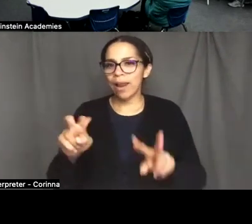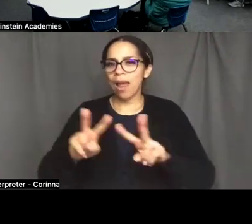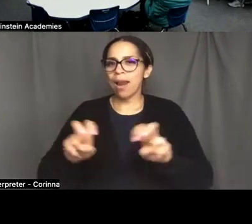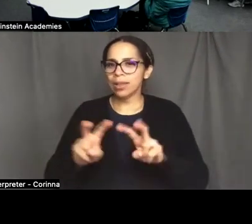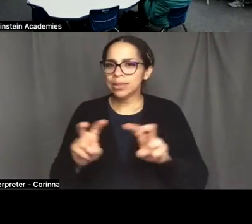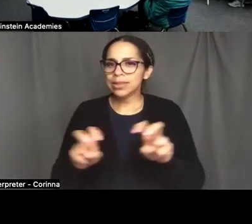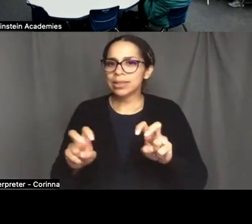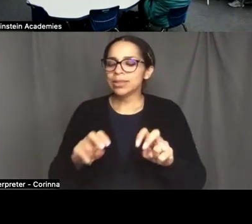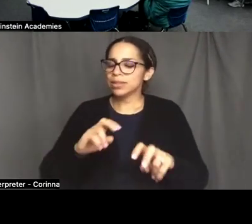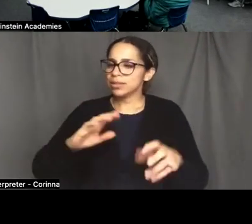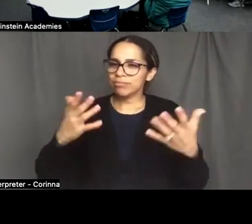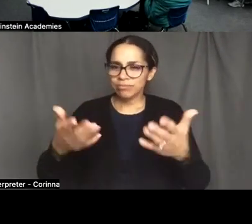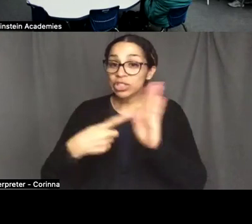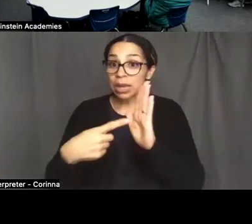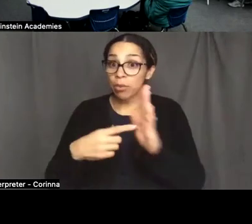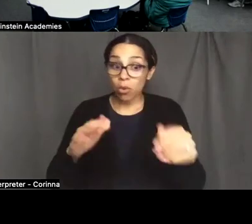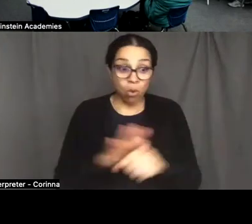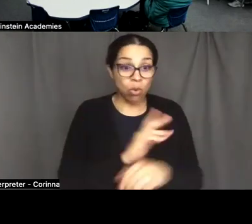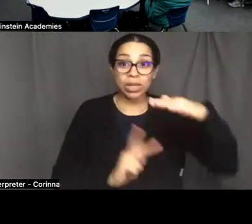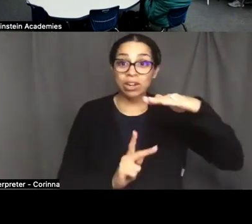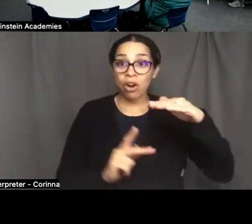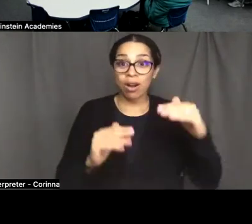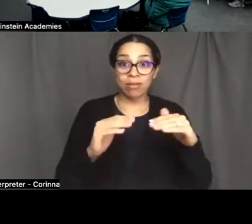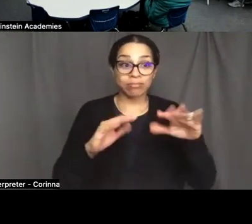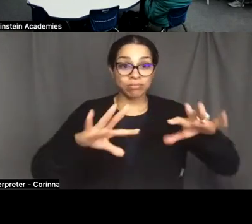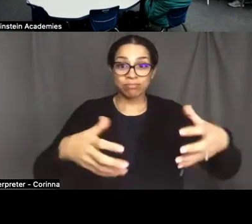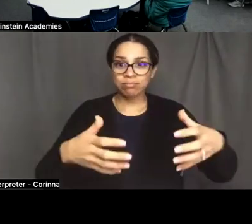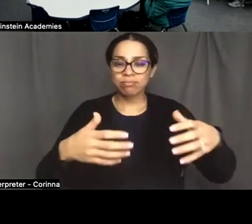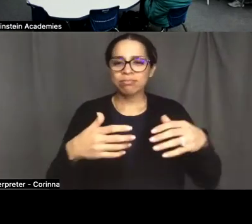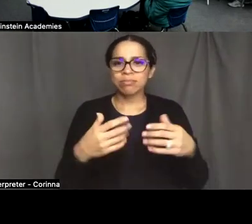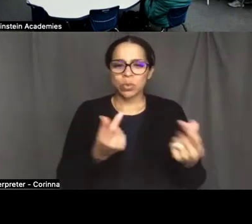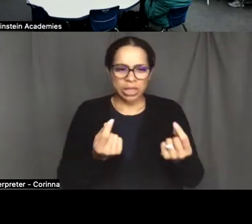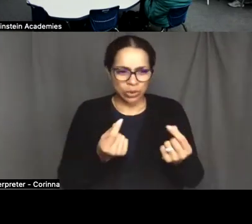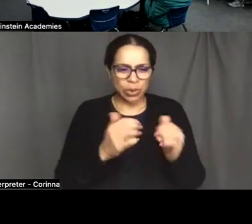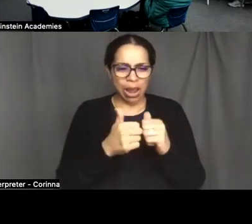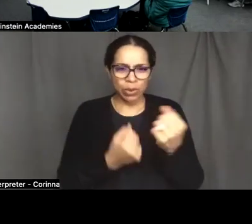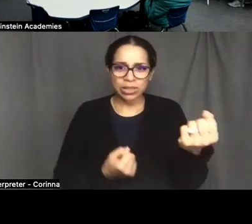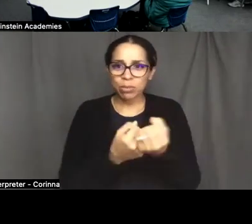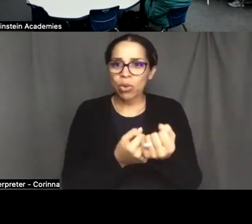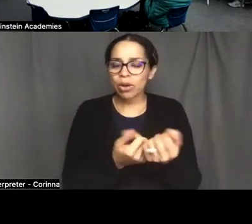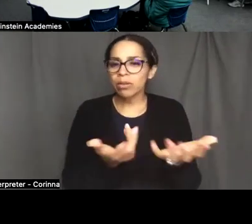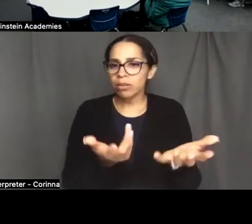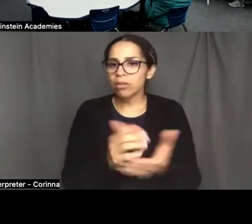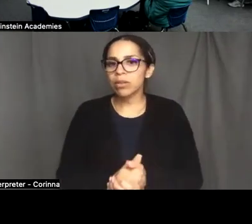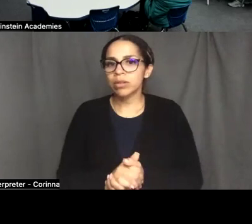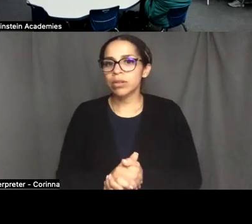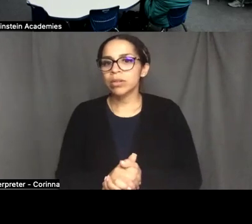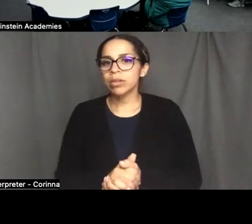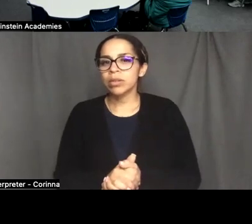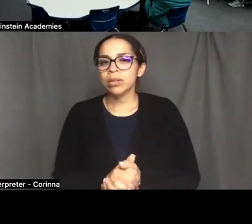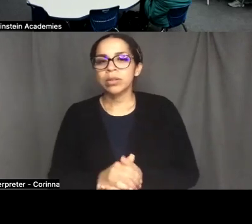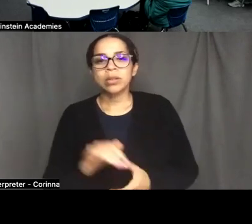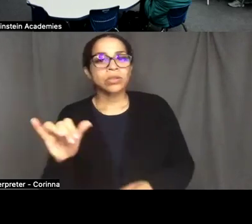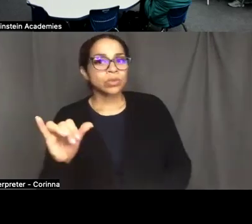and we need to support things differently. And I want to say too, it's not just for our kids who need intervention as